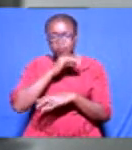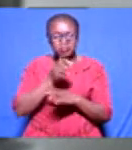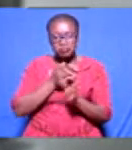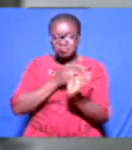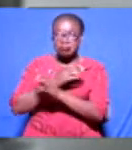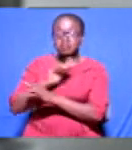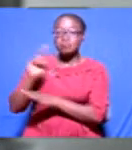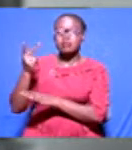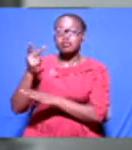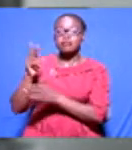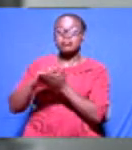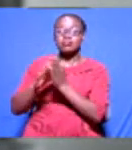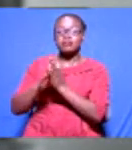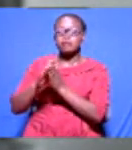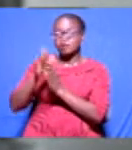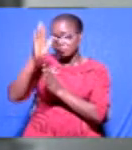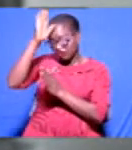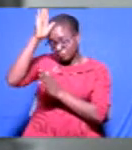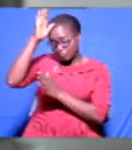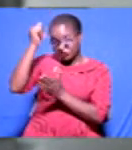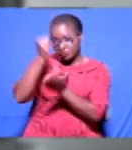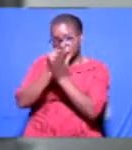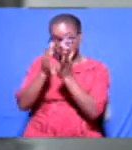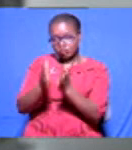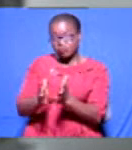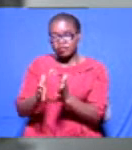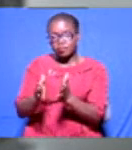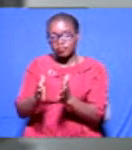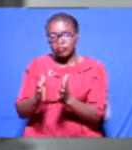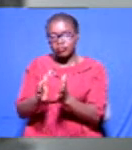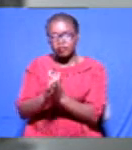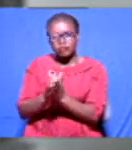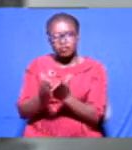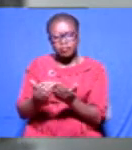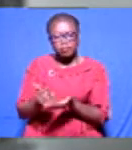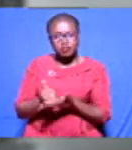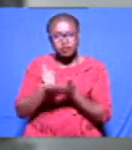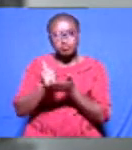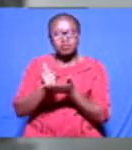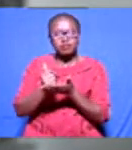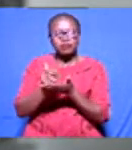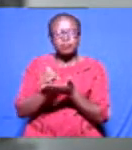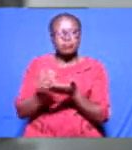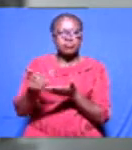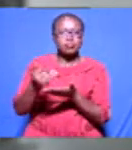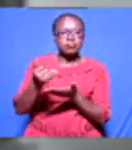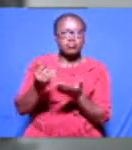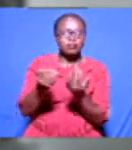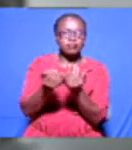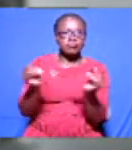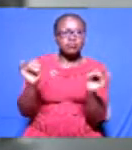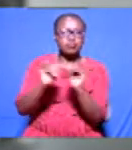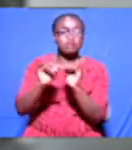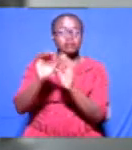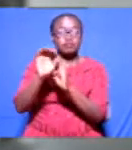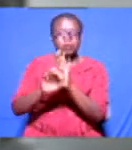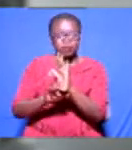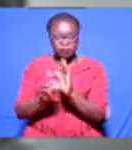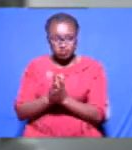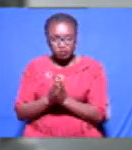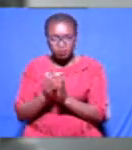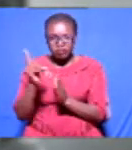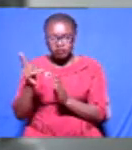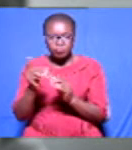to become KANU's executive officer and helped draft Kenya's independence constitution. In